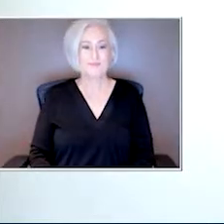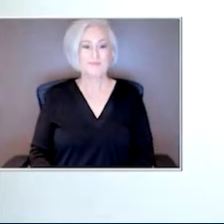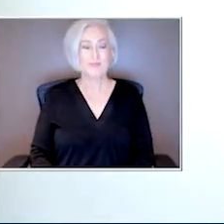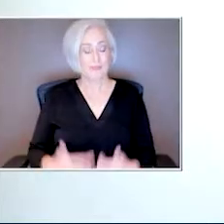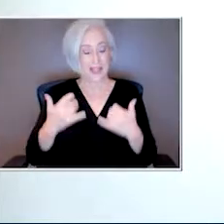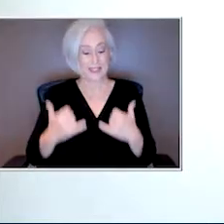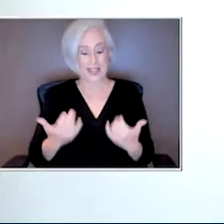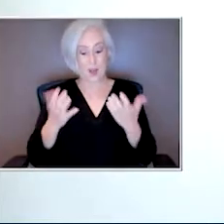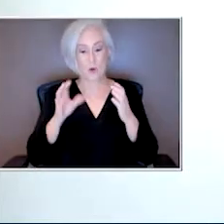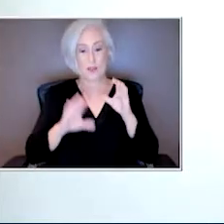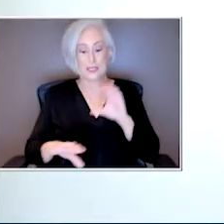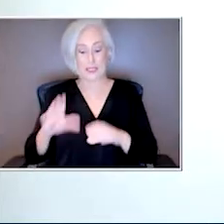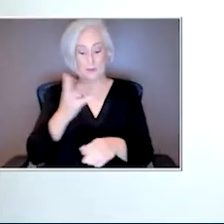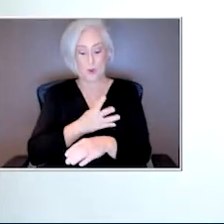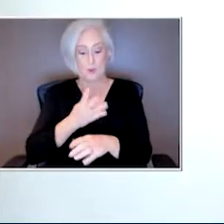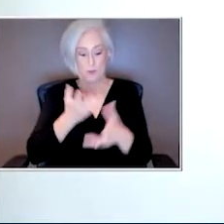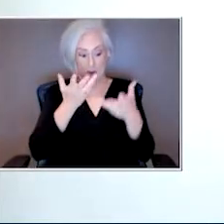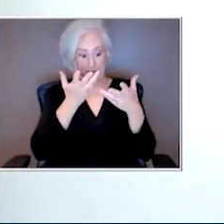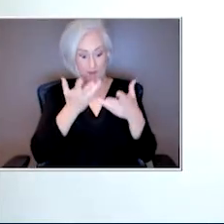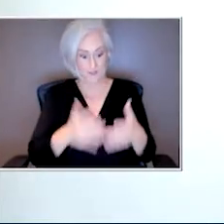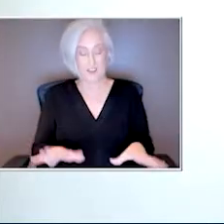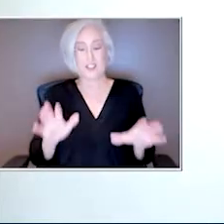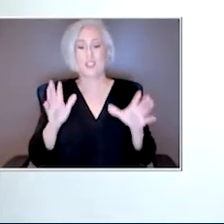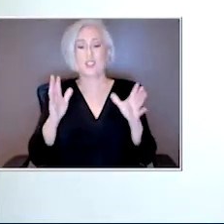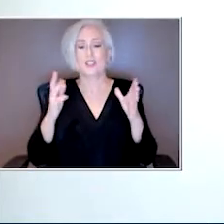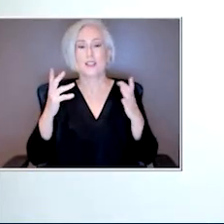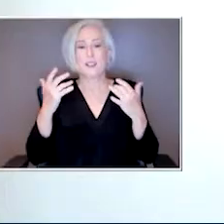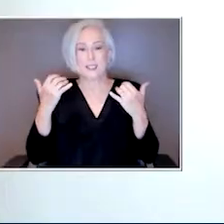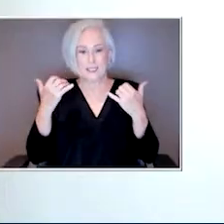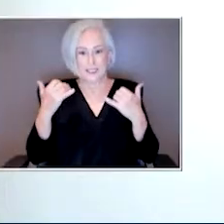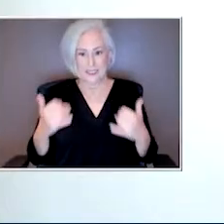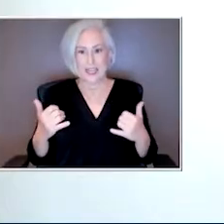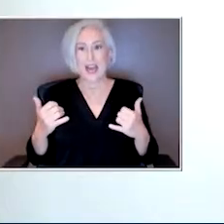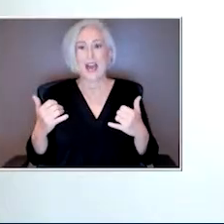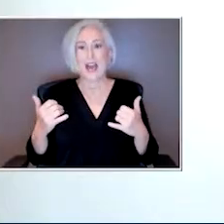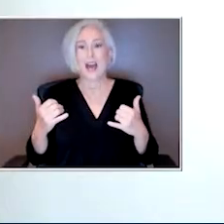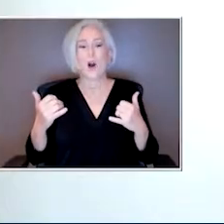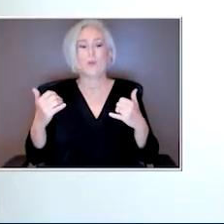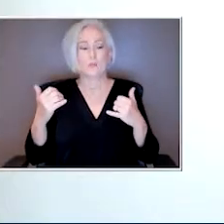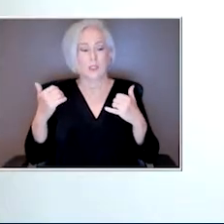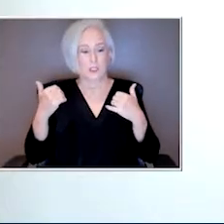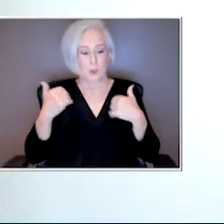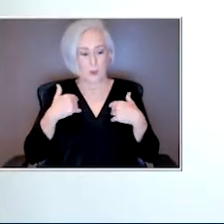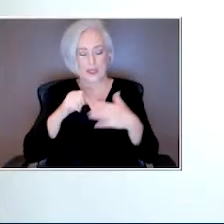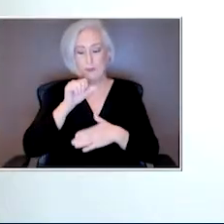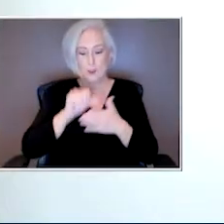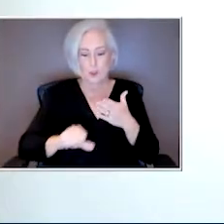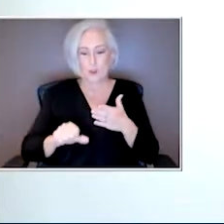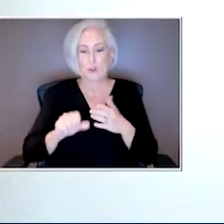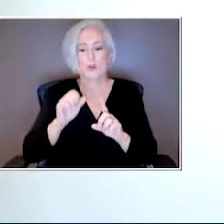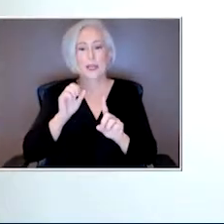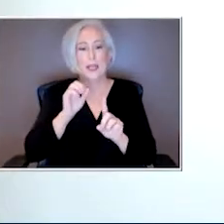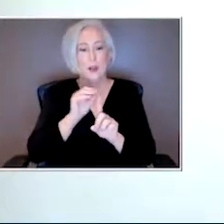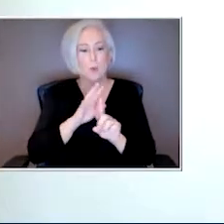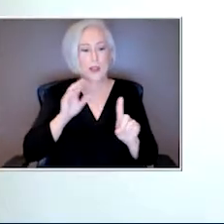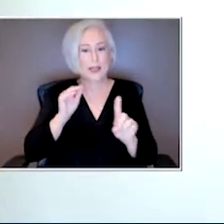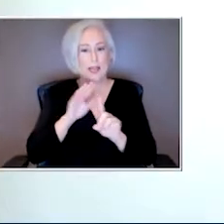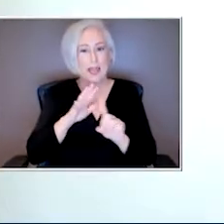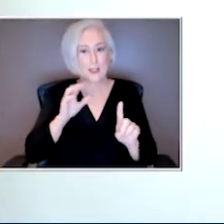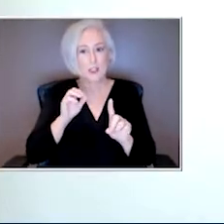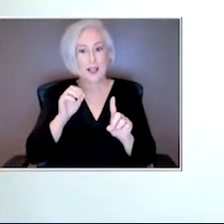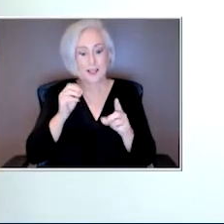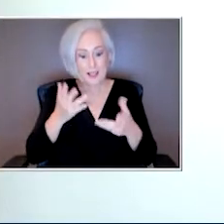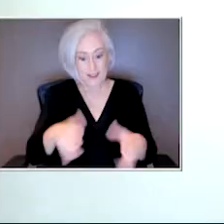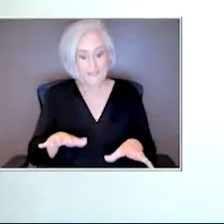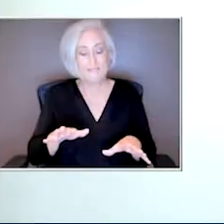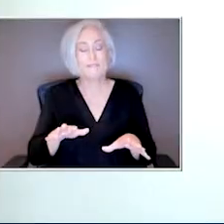with chemotherapy, we're really getting to that light. I have surgery and radiation left, but I think I'm really through the hard part. And I would agree. I